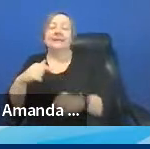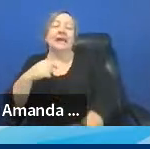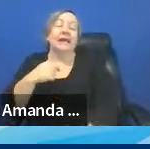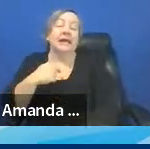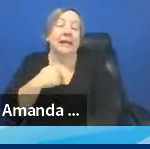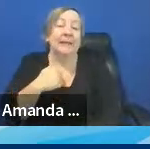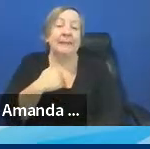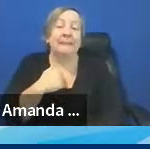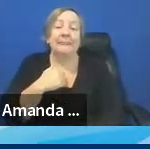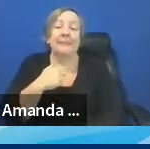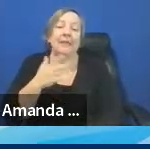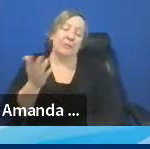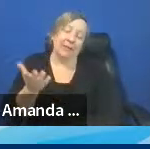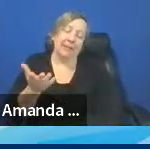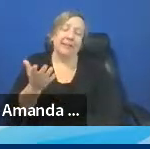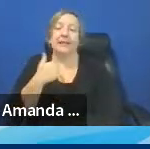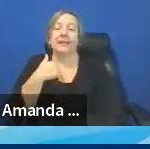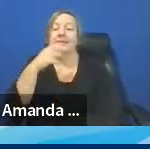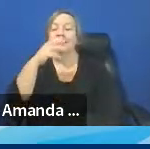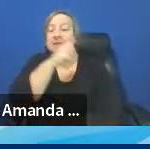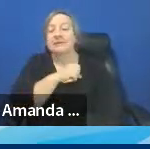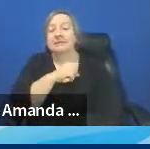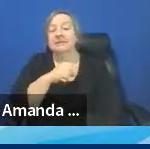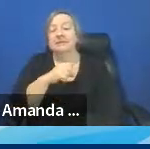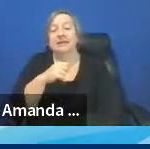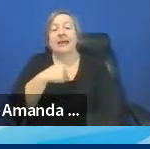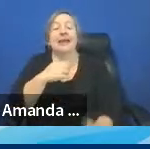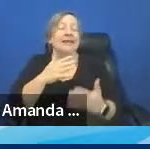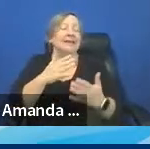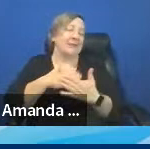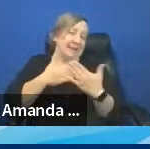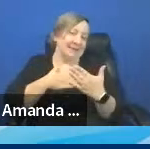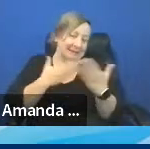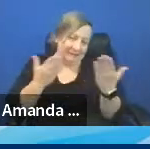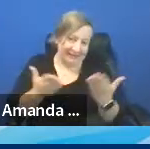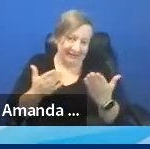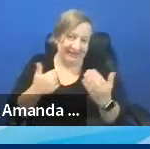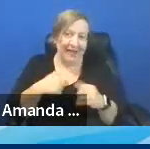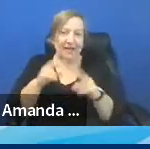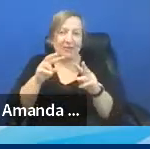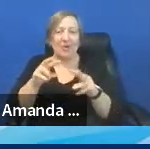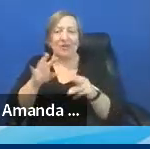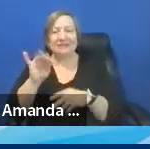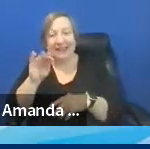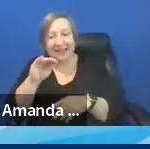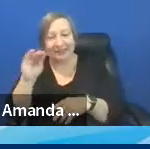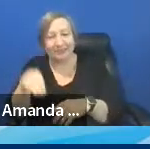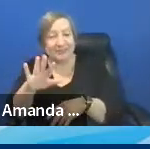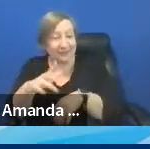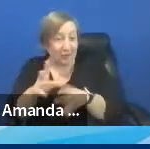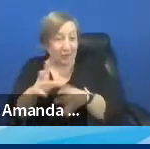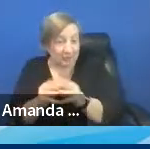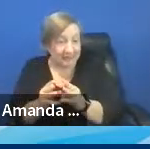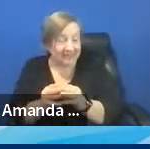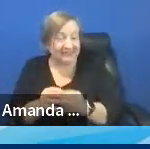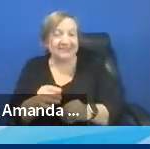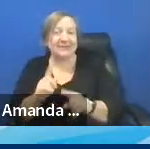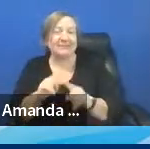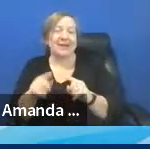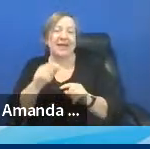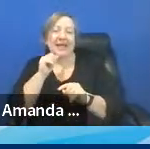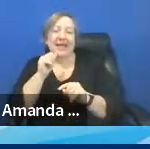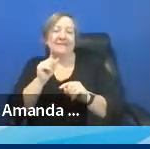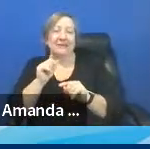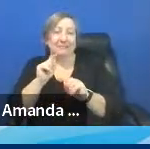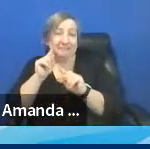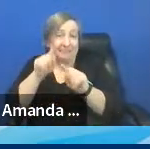I guess so happy to be here. I have watched probably 90% of your meetings. I just haven't attended one